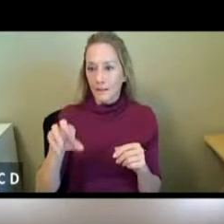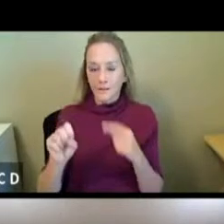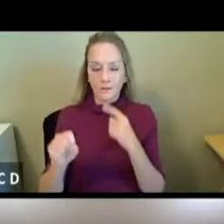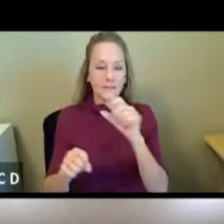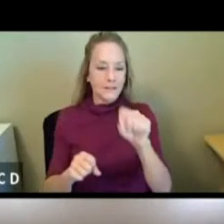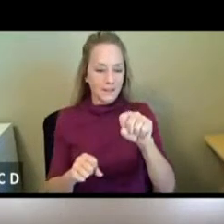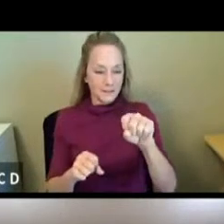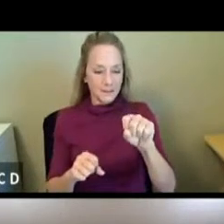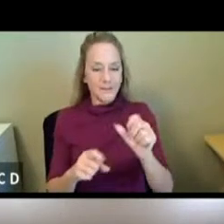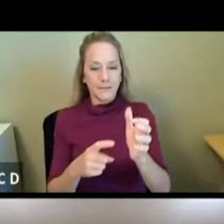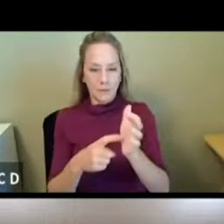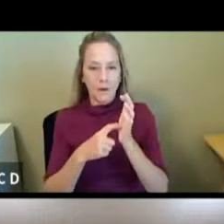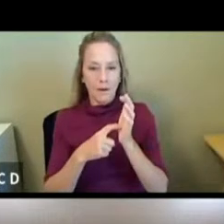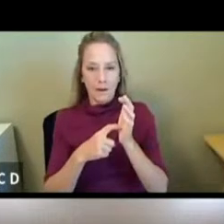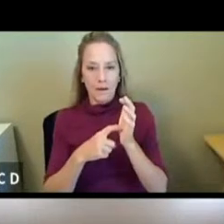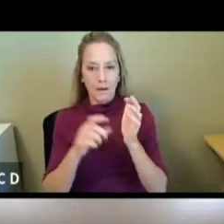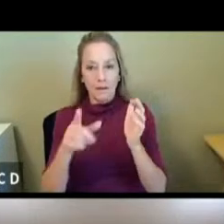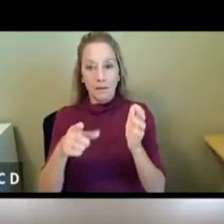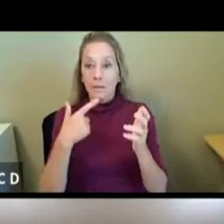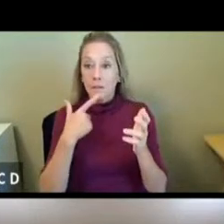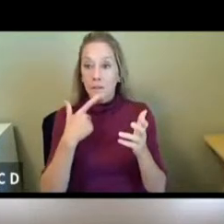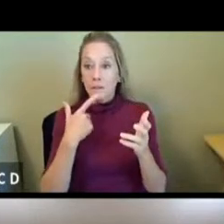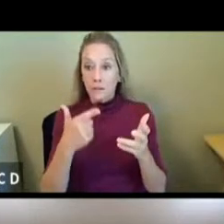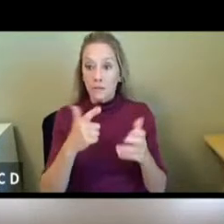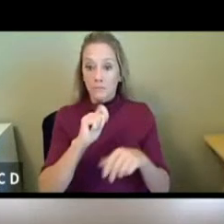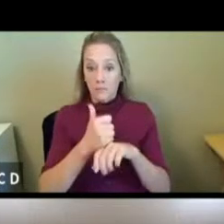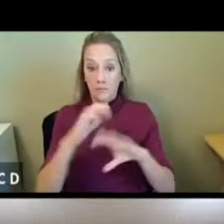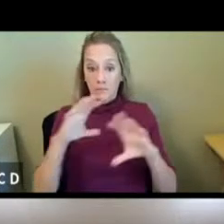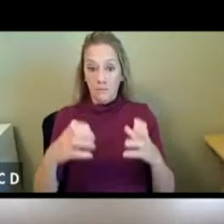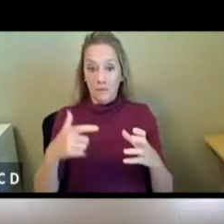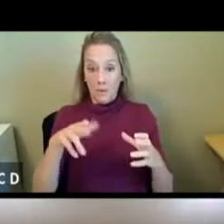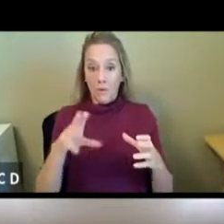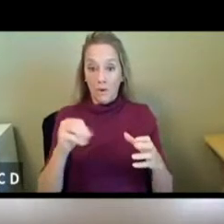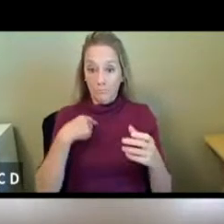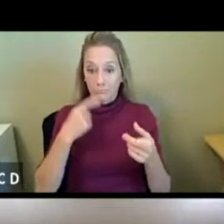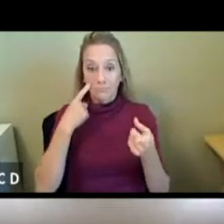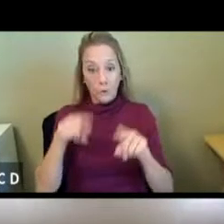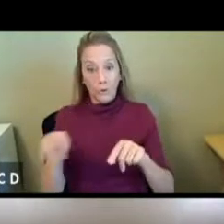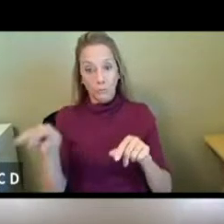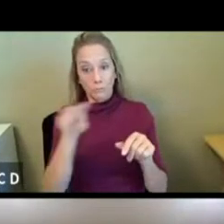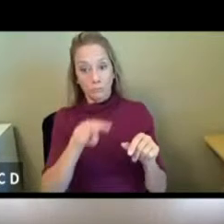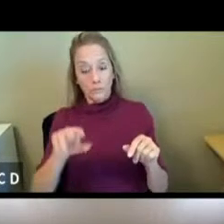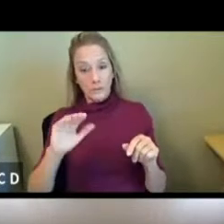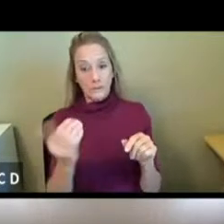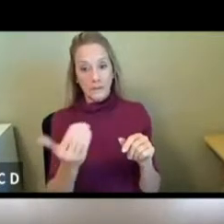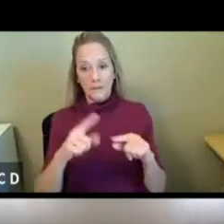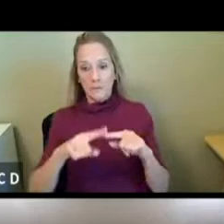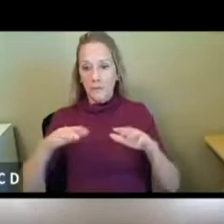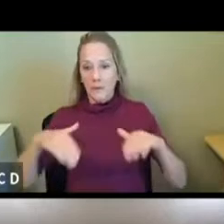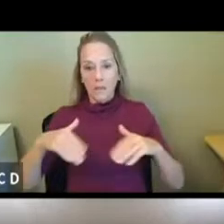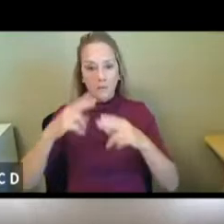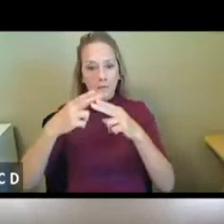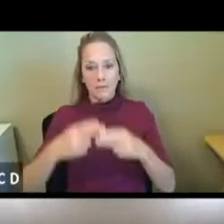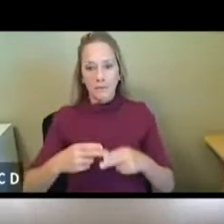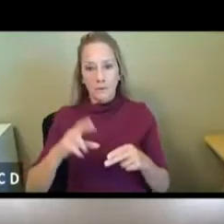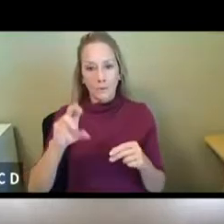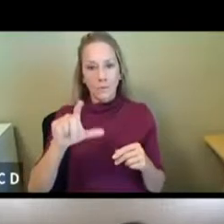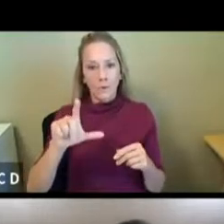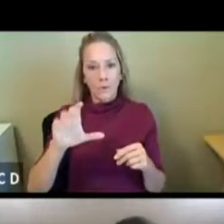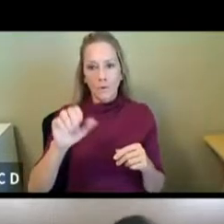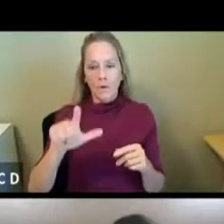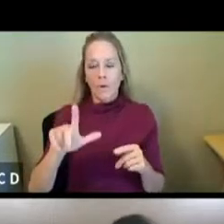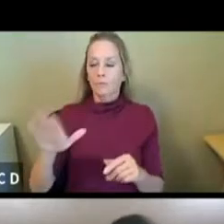call. And also you said you had a quorum, and I agree with you. It looks like you do, but nobody's taken roll yet. Okay, we got to take roll.